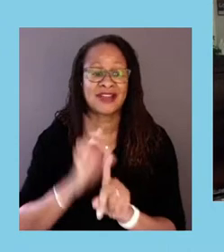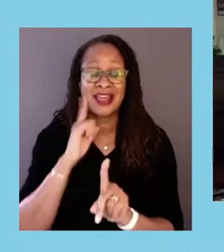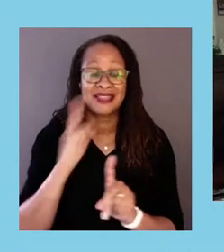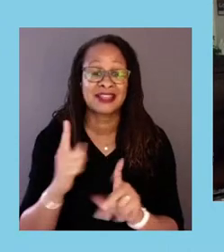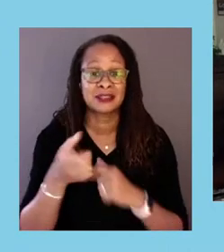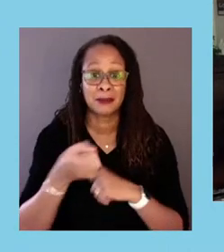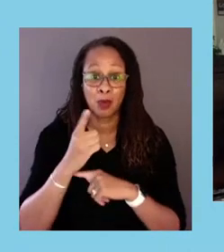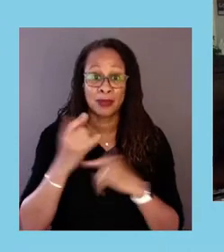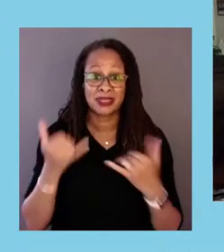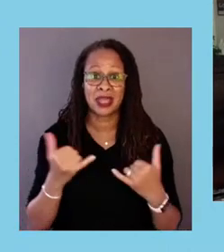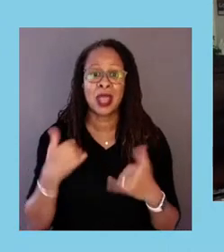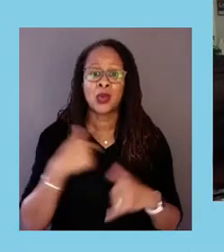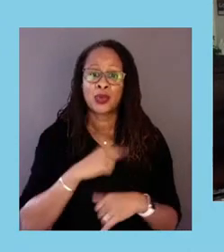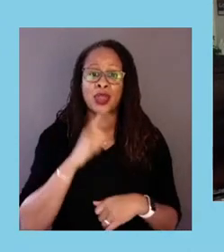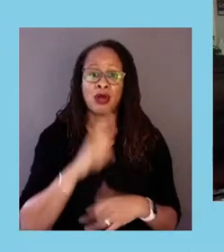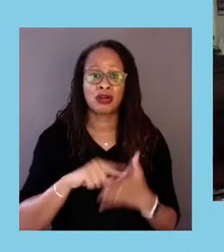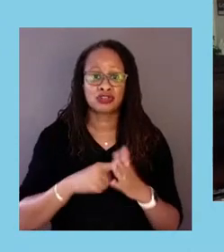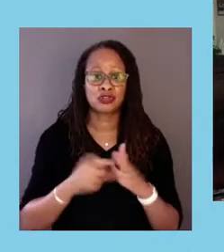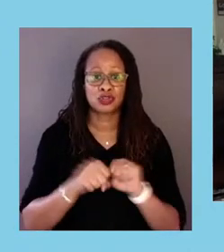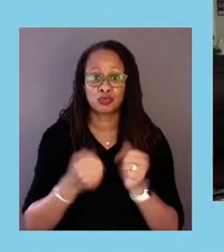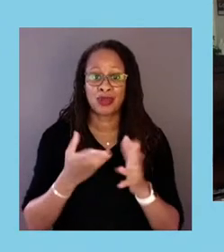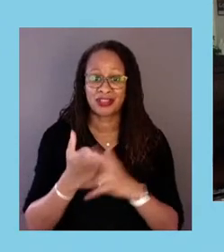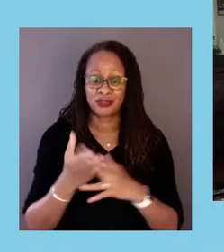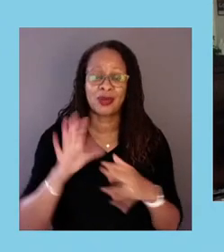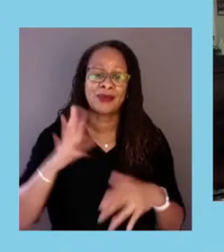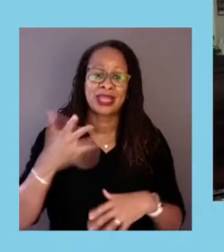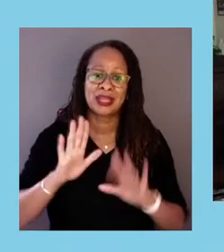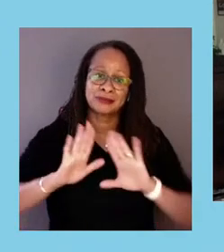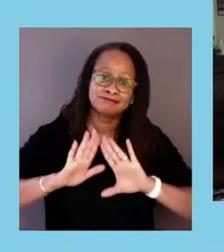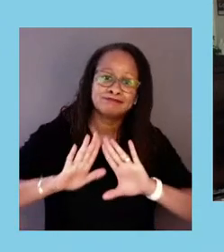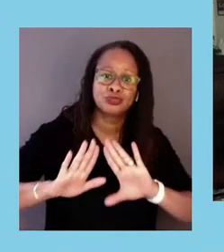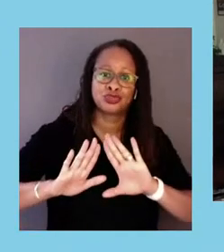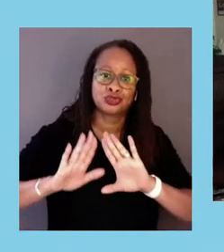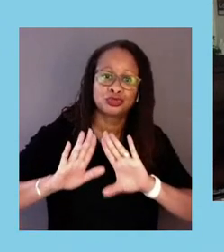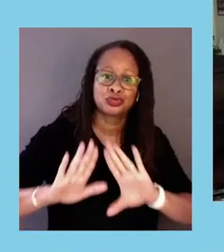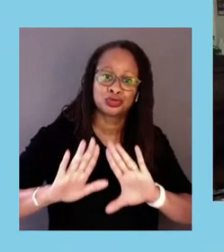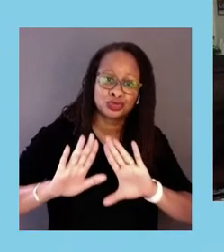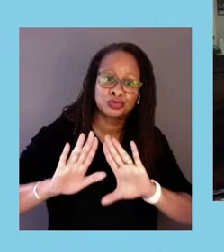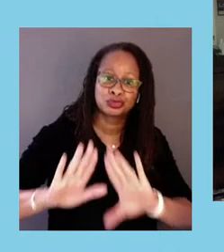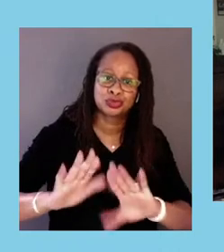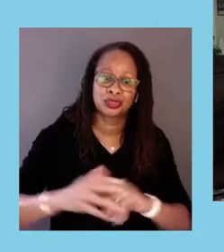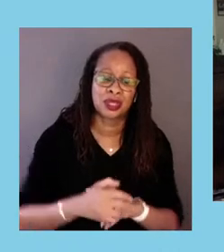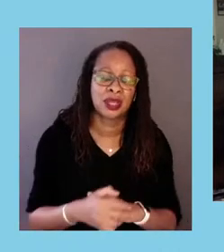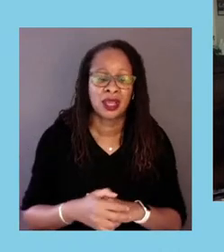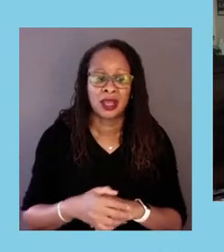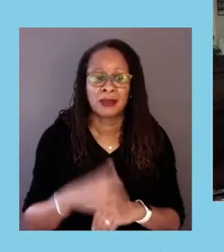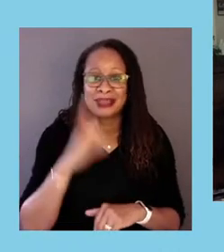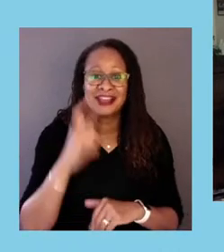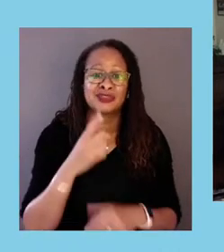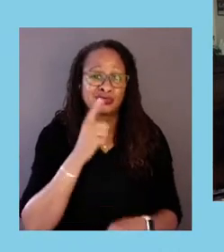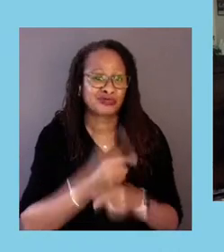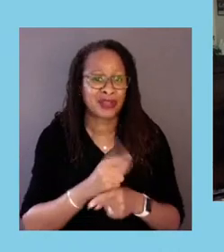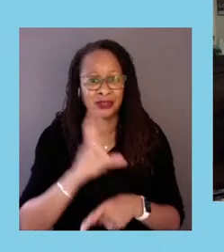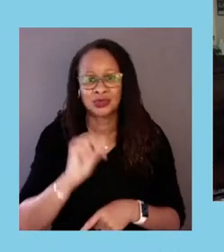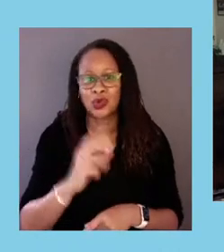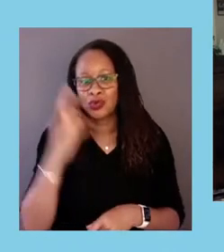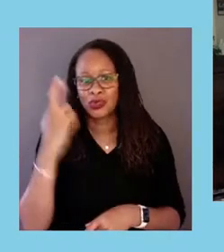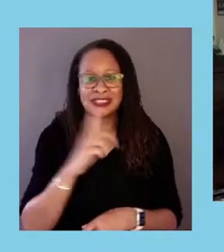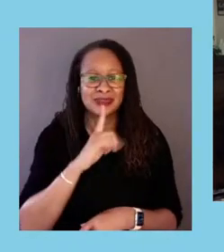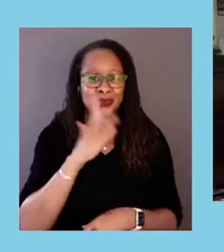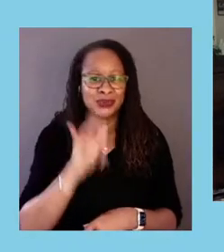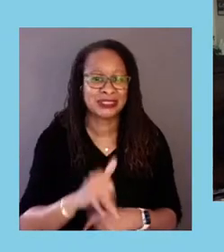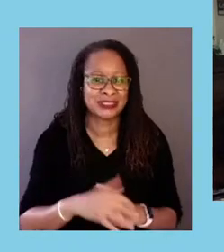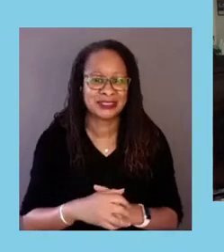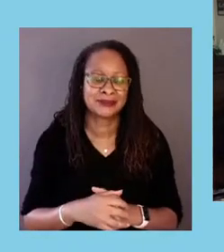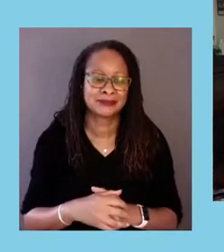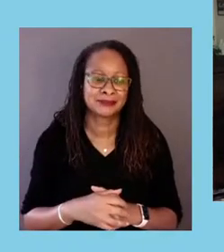we are starting to break through and we can kind of keep pushing that and pushing that. Because you're right, there's no reason really.